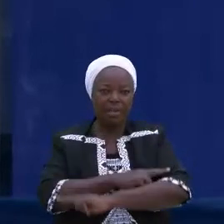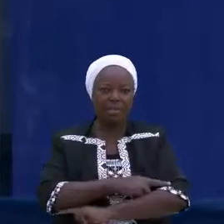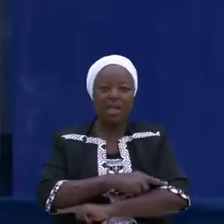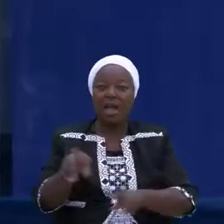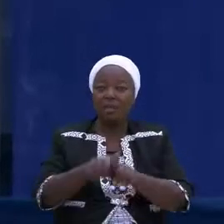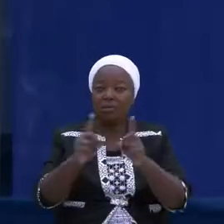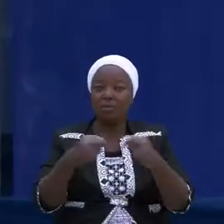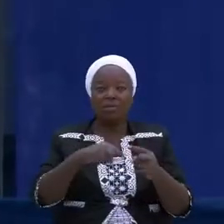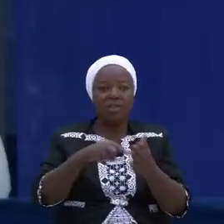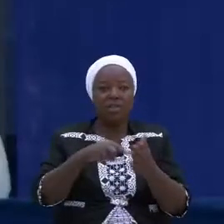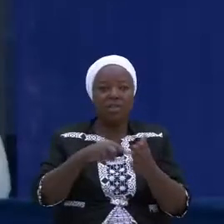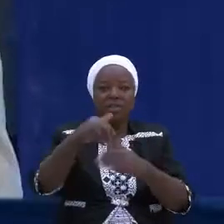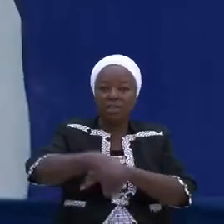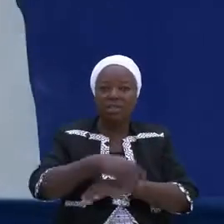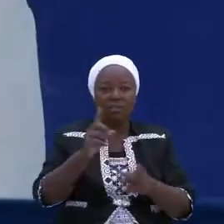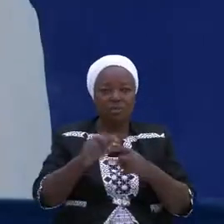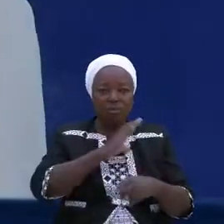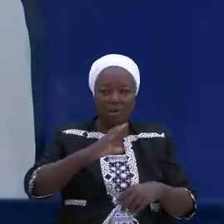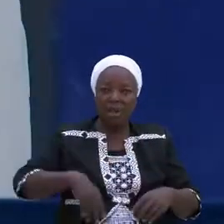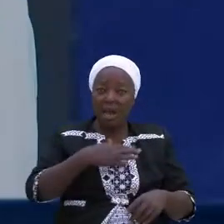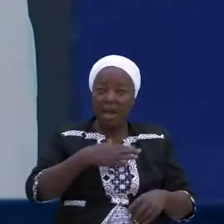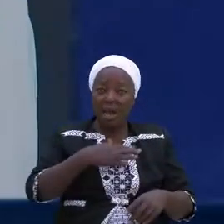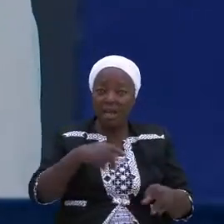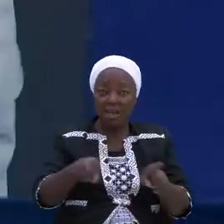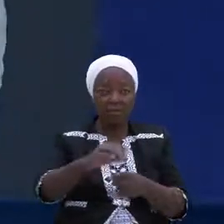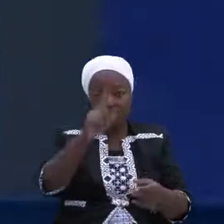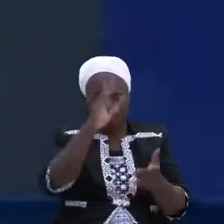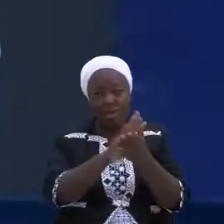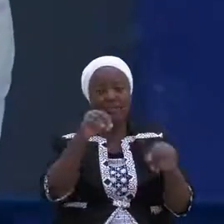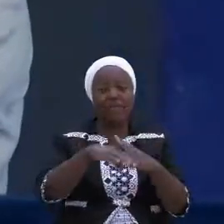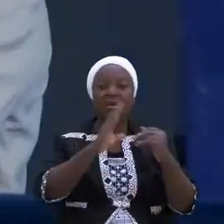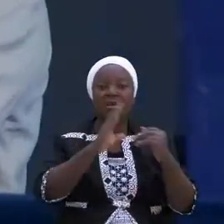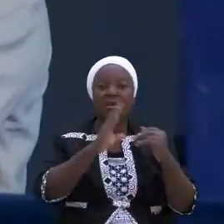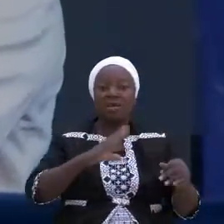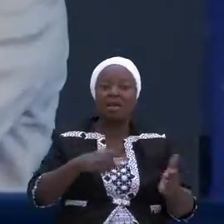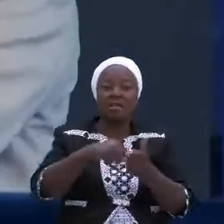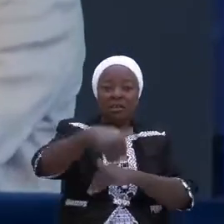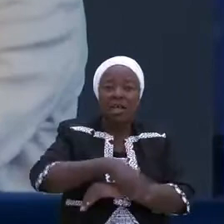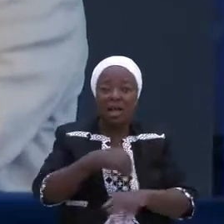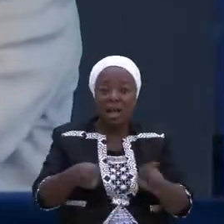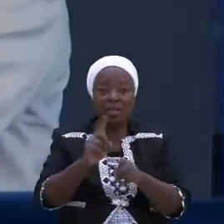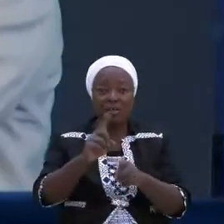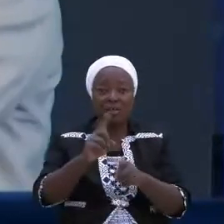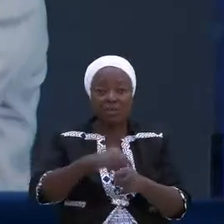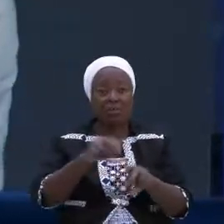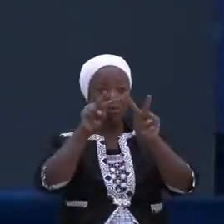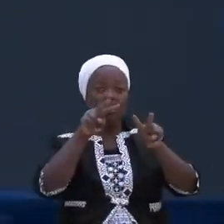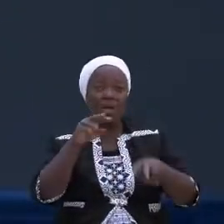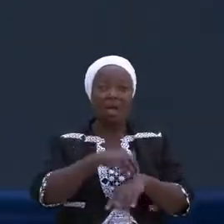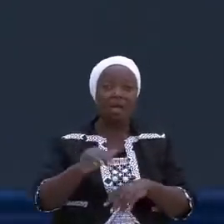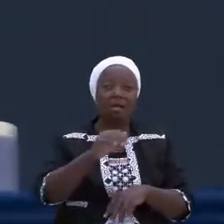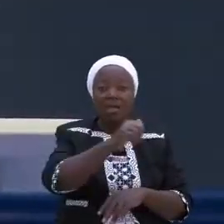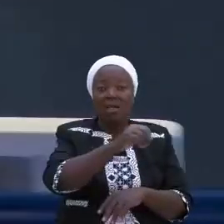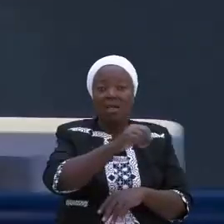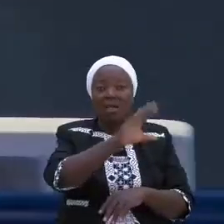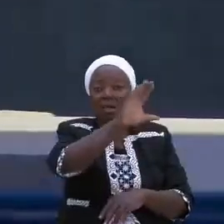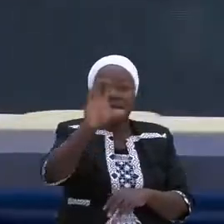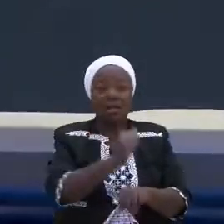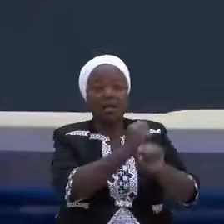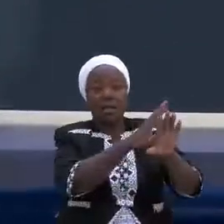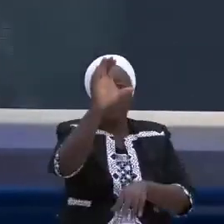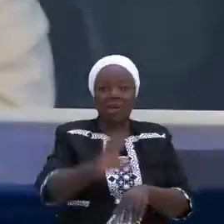christ as we believe in christ tonight as he look at calvary where christ